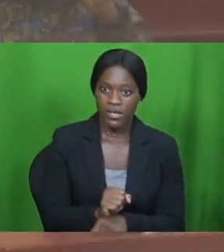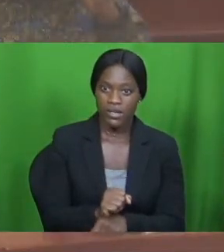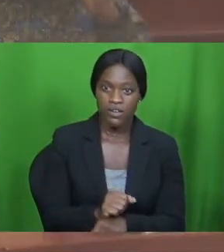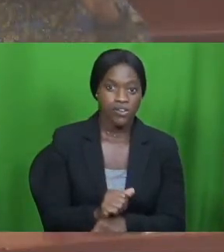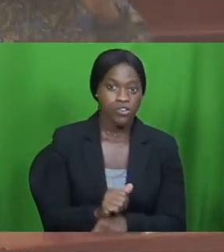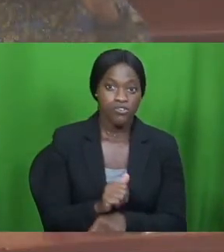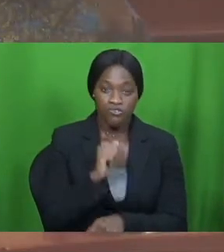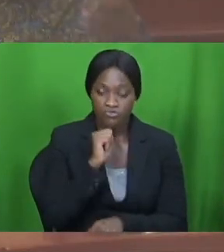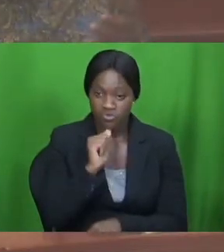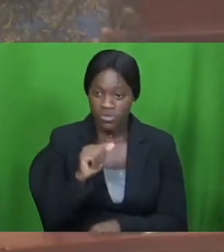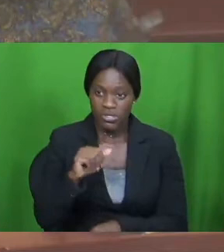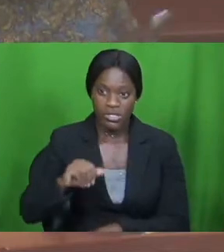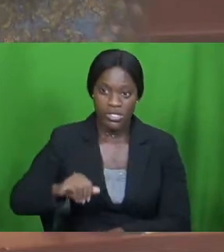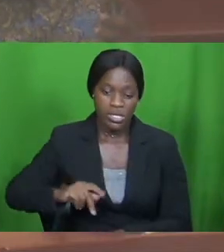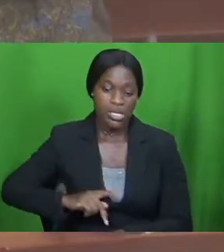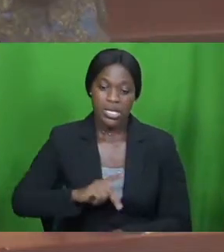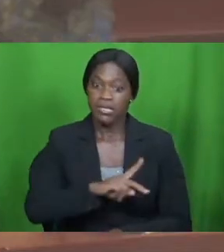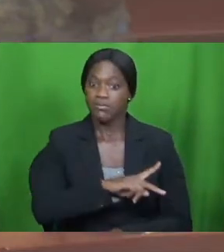member of Parliament,